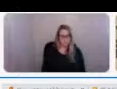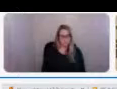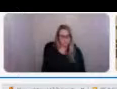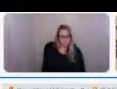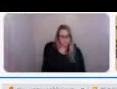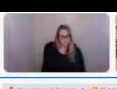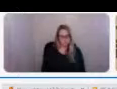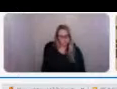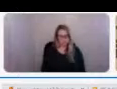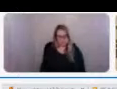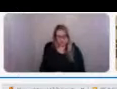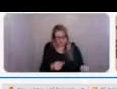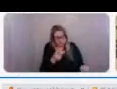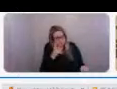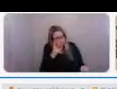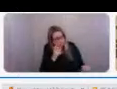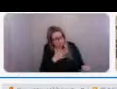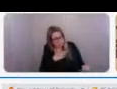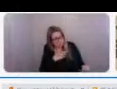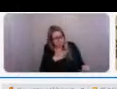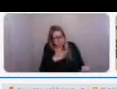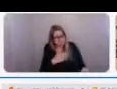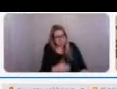mr presaro can you hear us